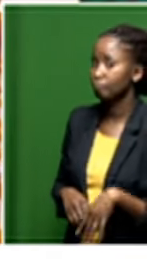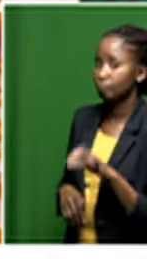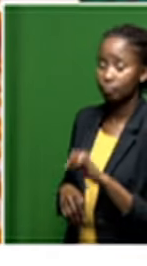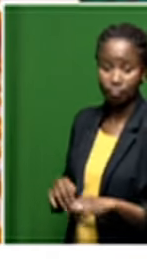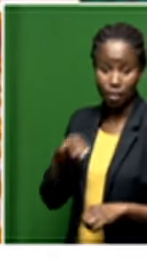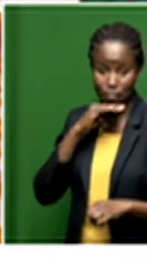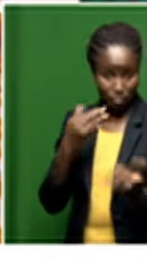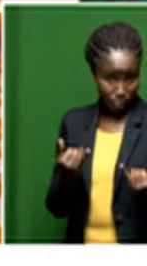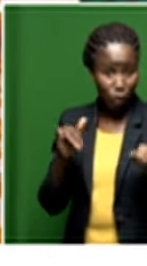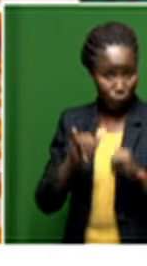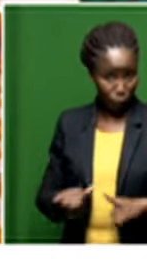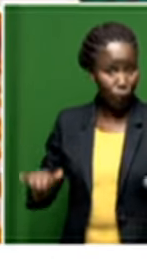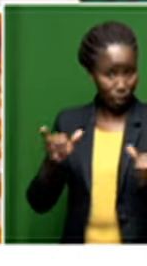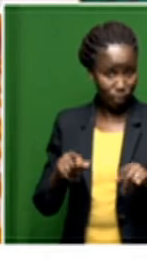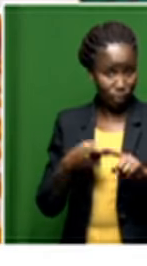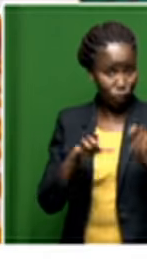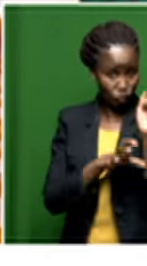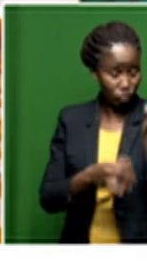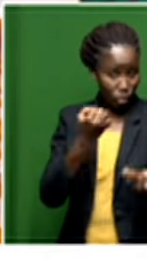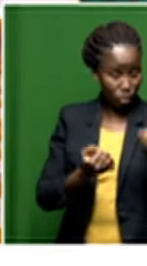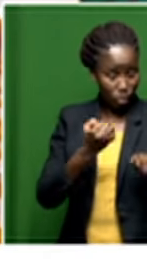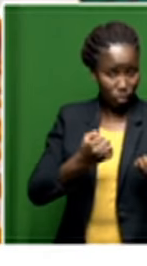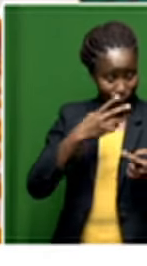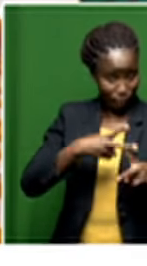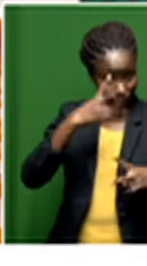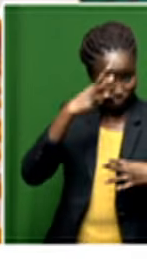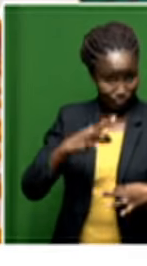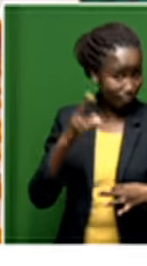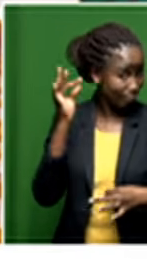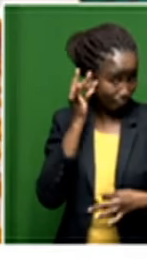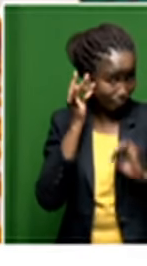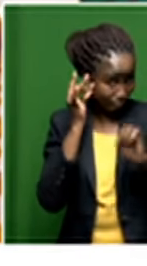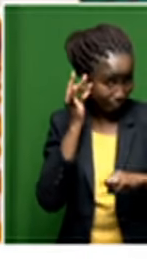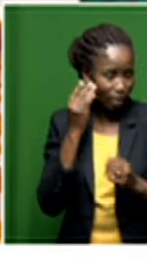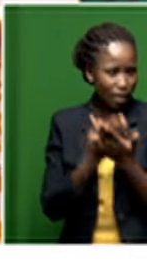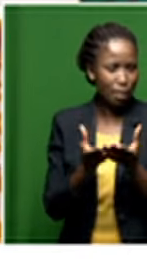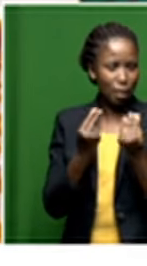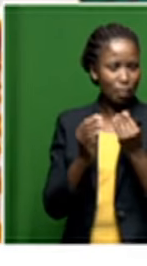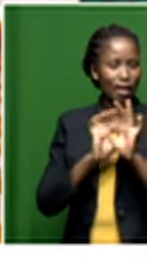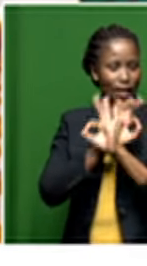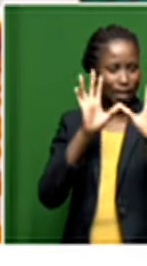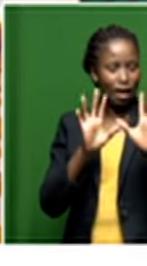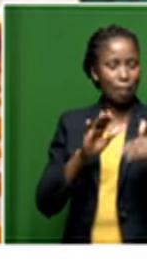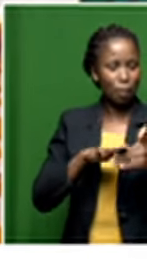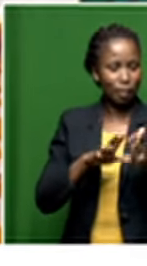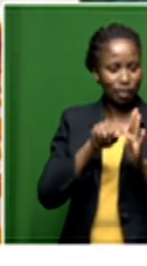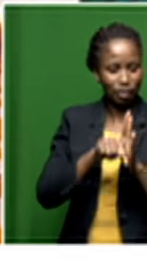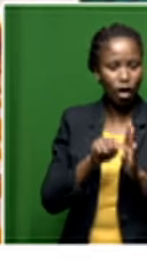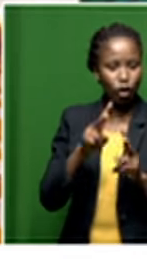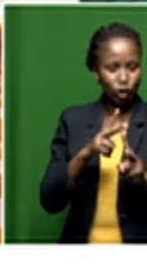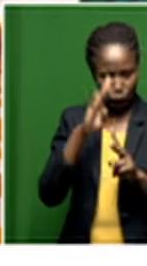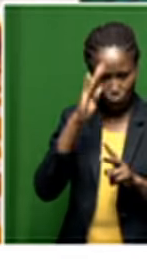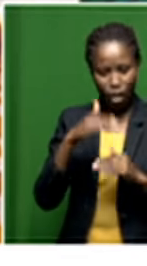wait for that one. That ruling is coming out. It is coming out this morning. So we'll get further clarification on that and we'll know exactly the way